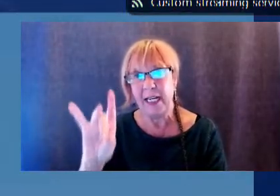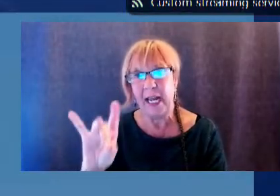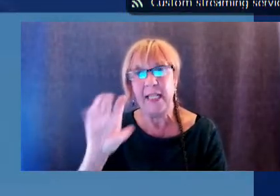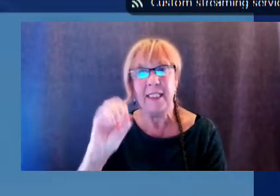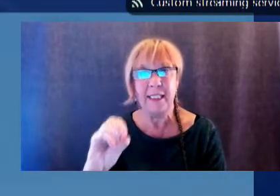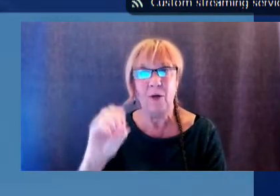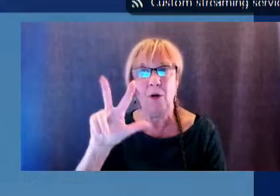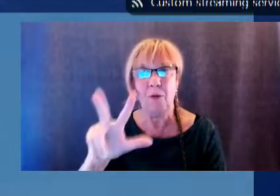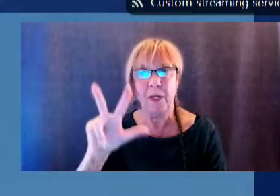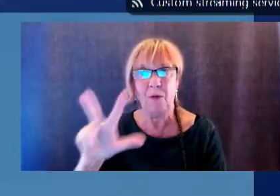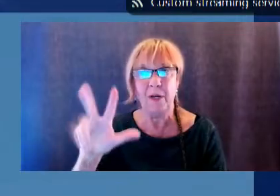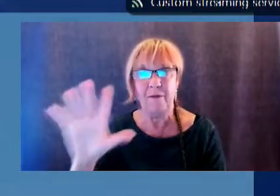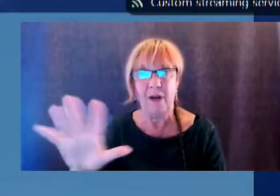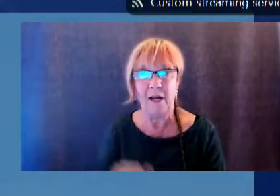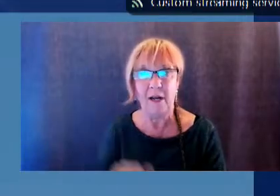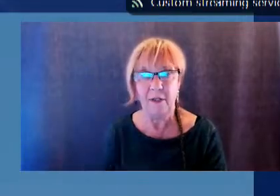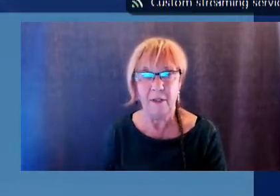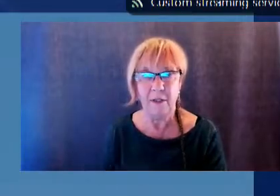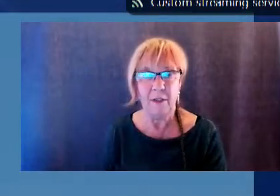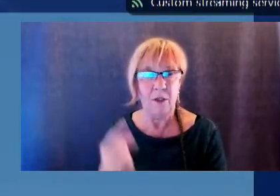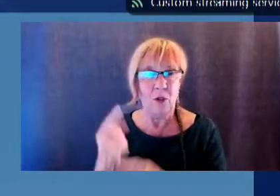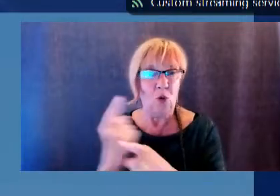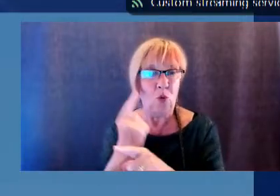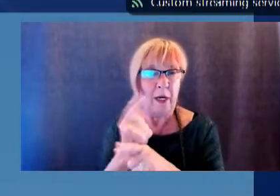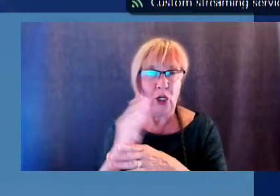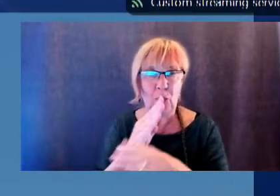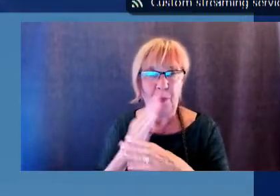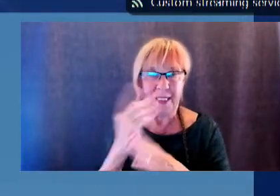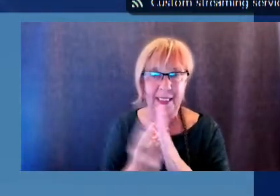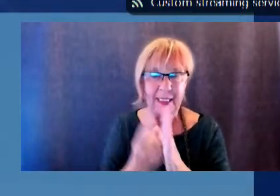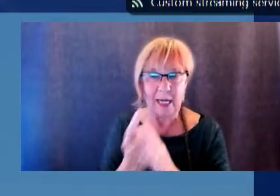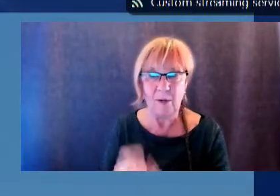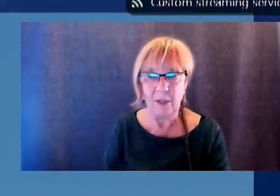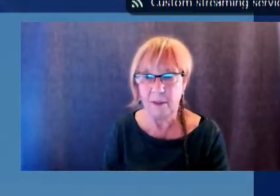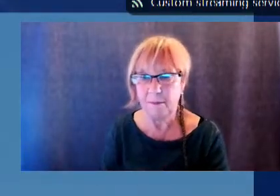888-788-0335 during regular business hours, and they should be able to give you an update.